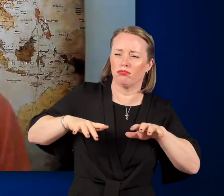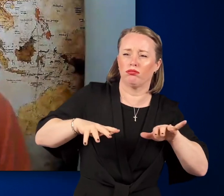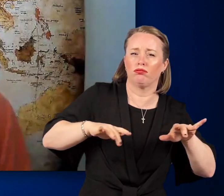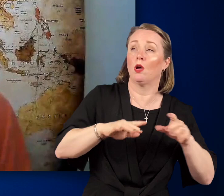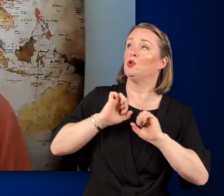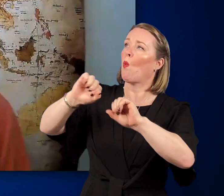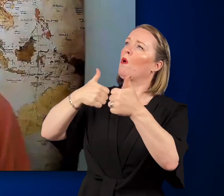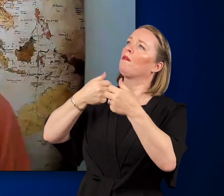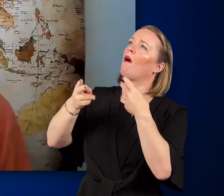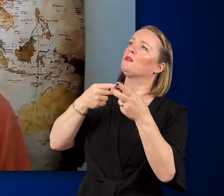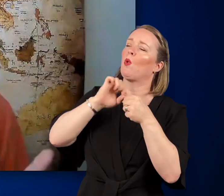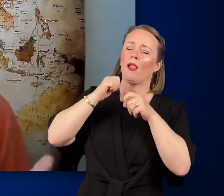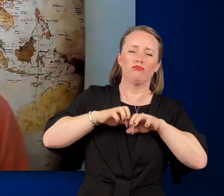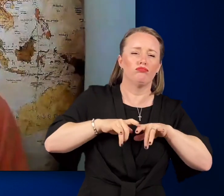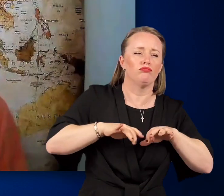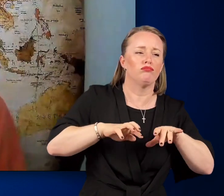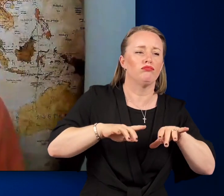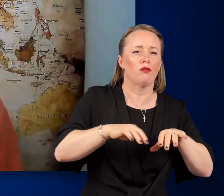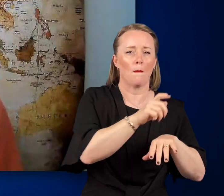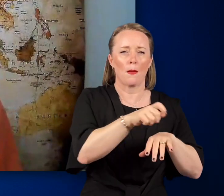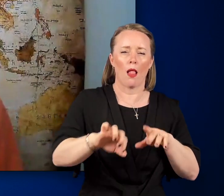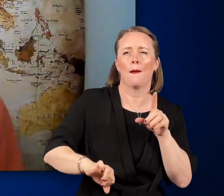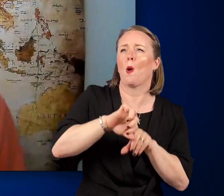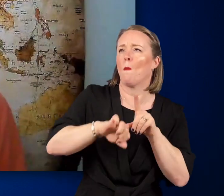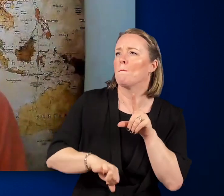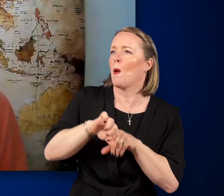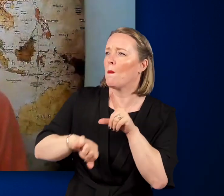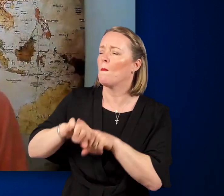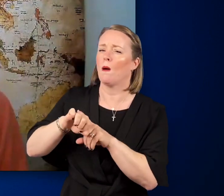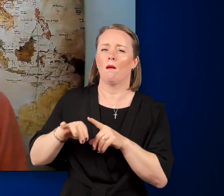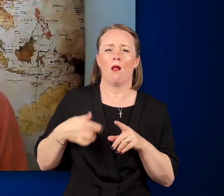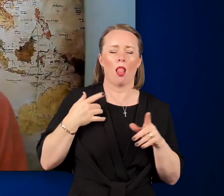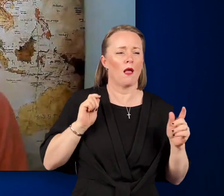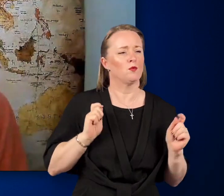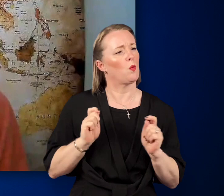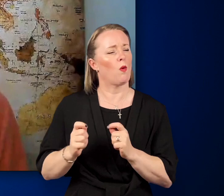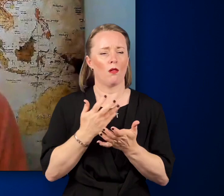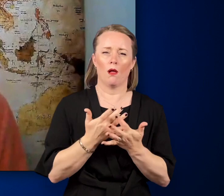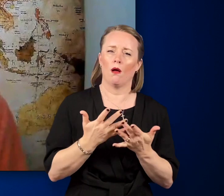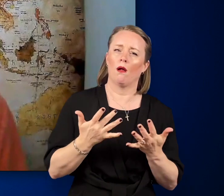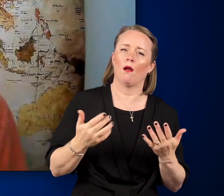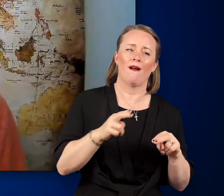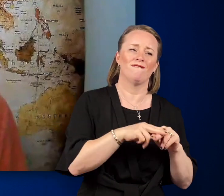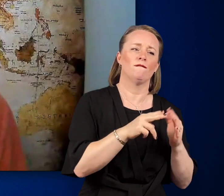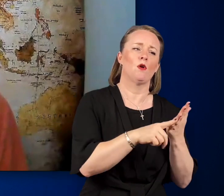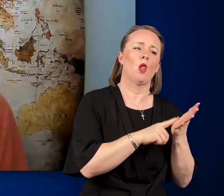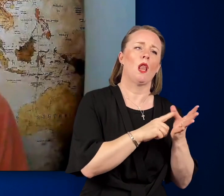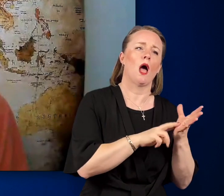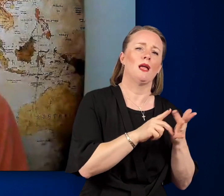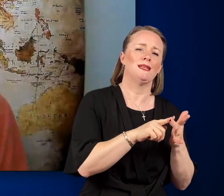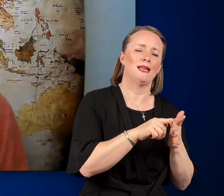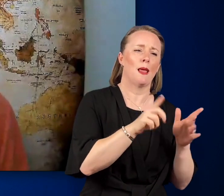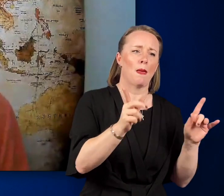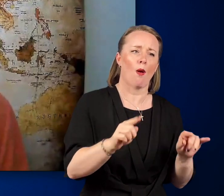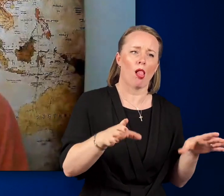would continue to have significant impact in the lives of many Fulanis